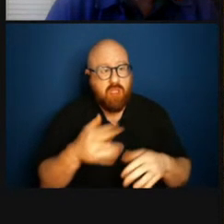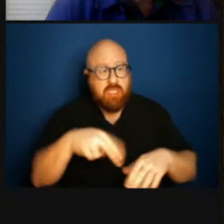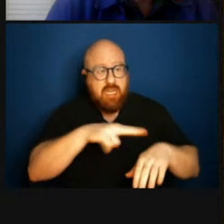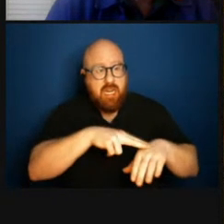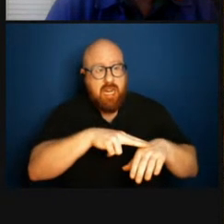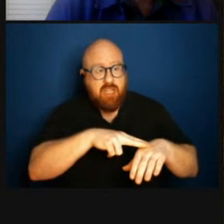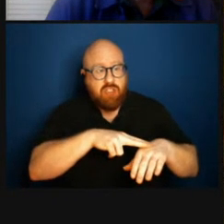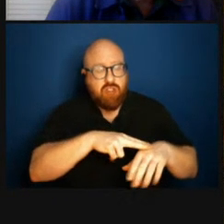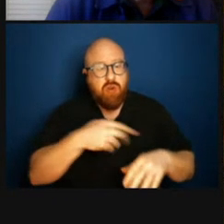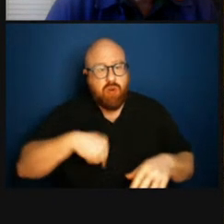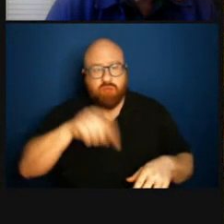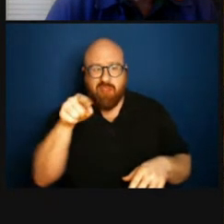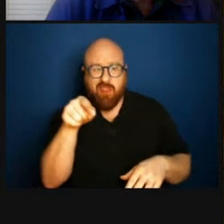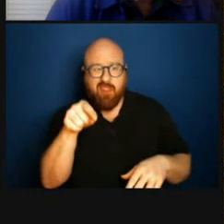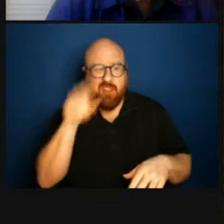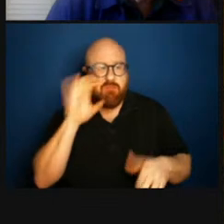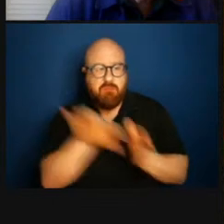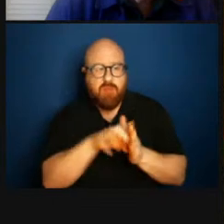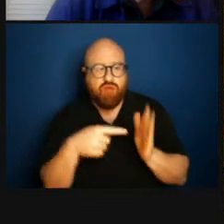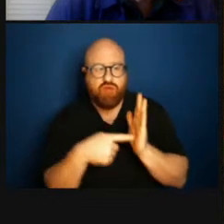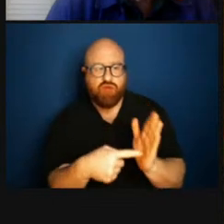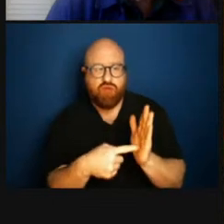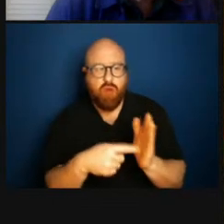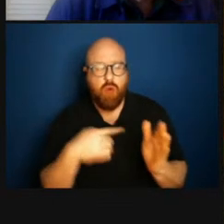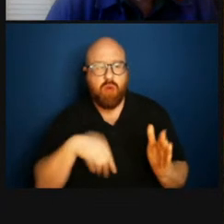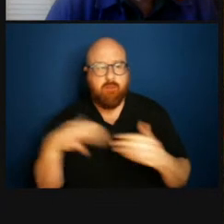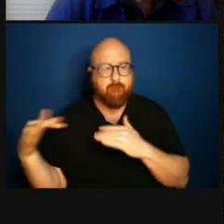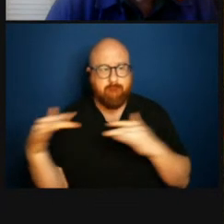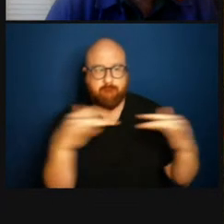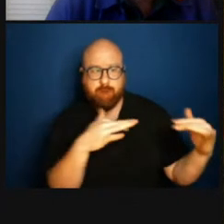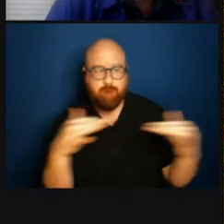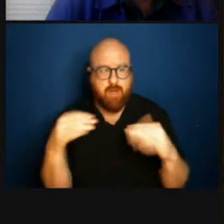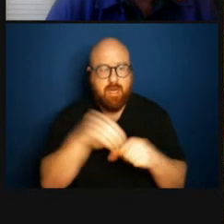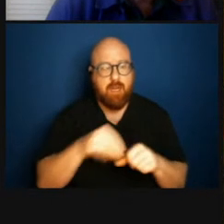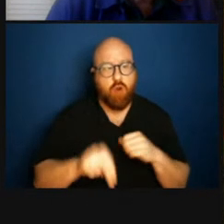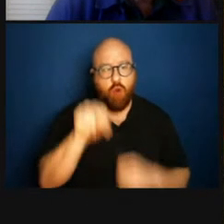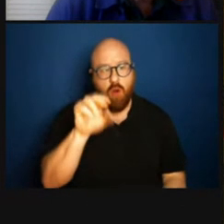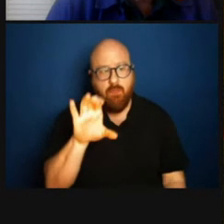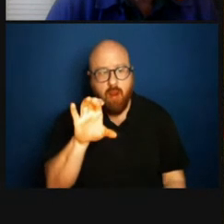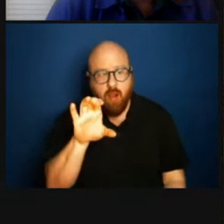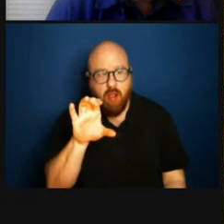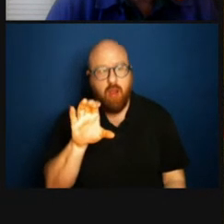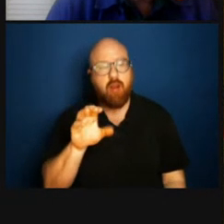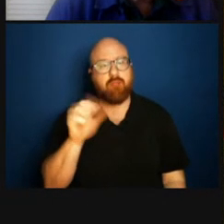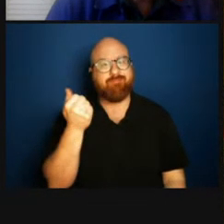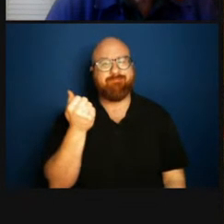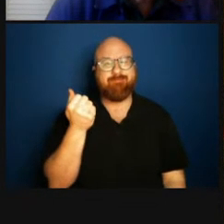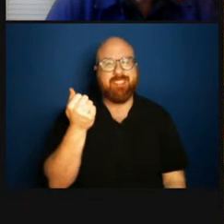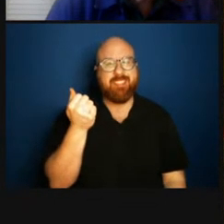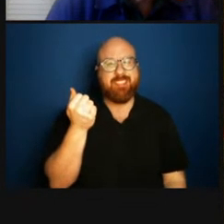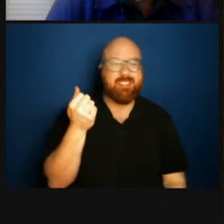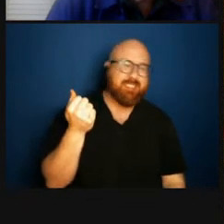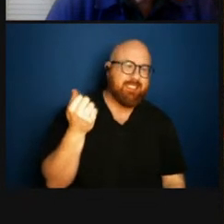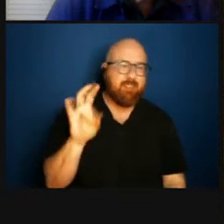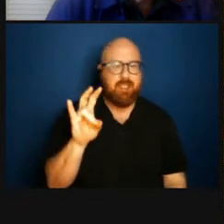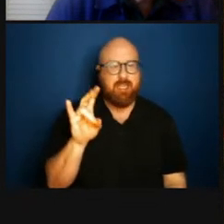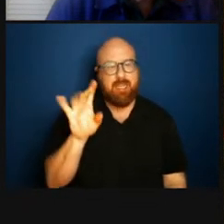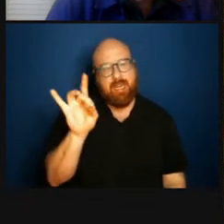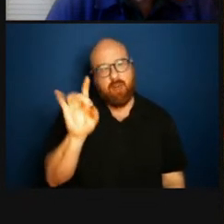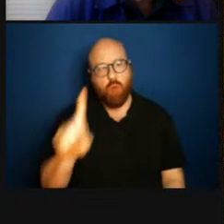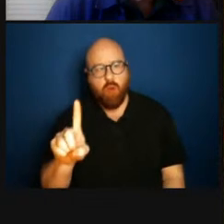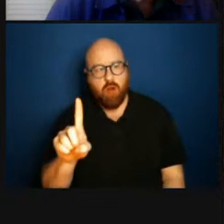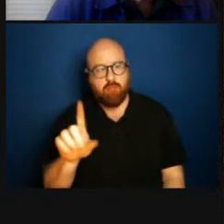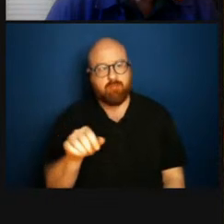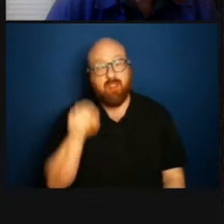North Carolina in 1781. They were the first and the best troops in General Washington's small army, and they